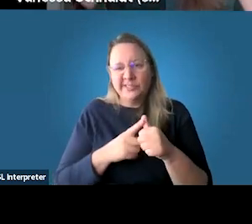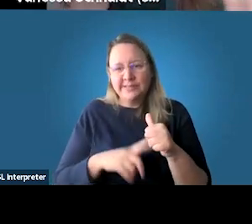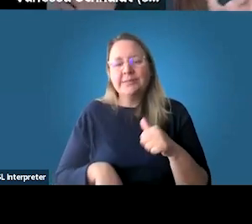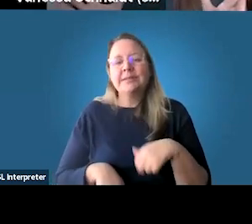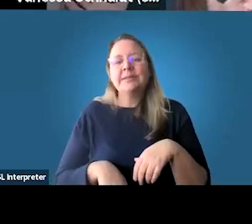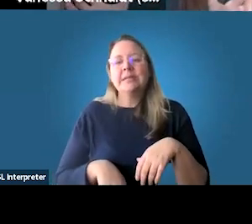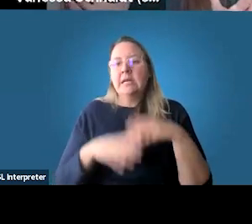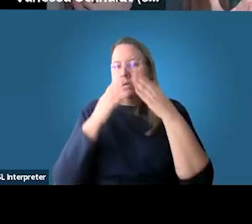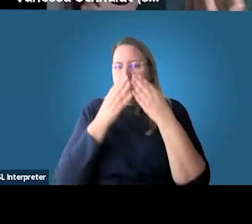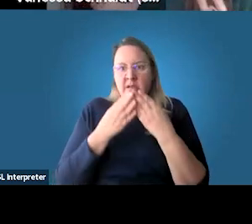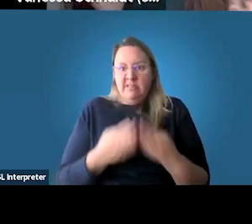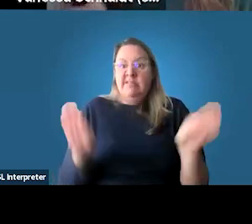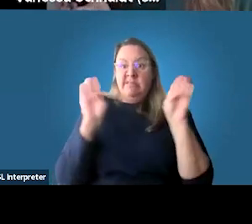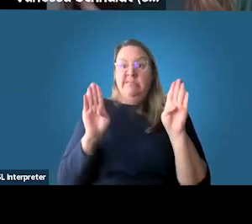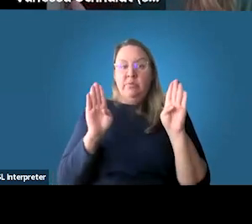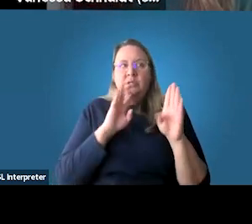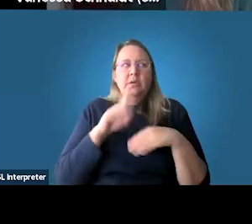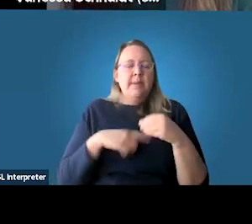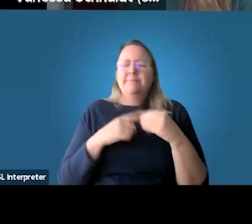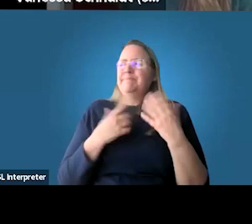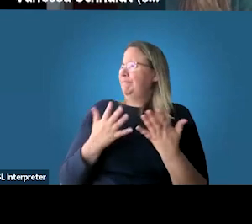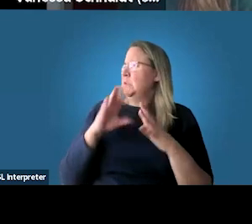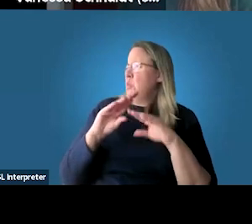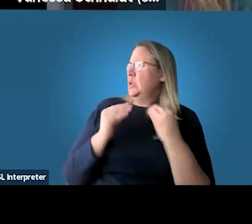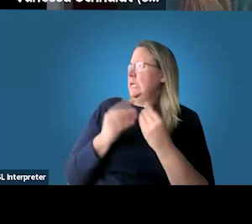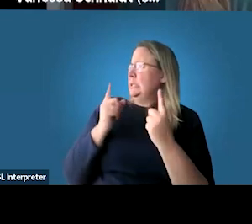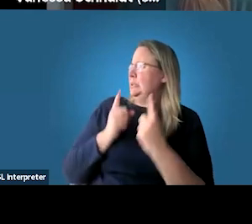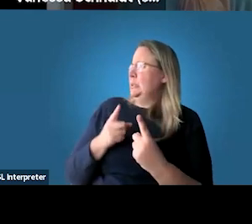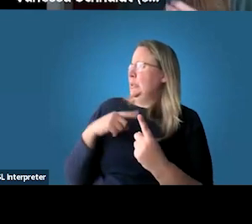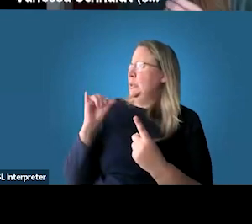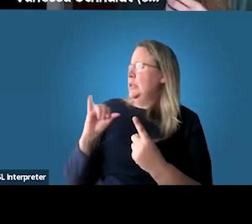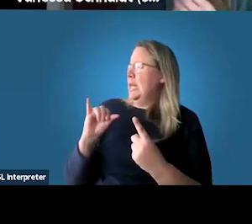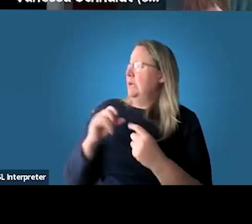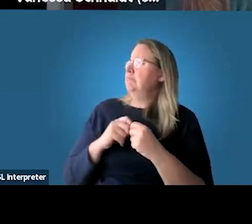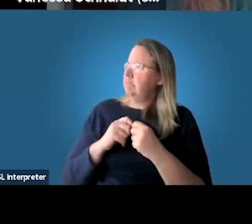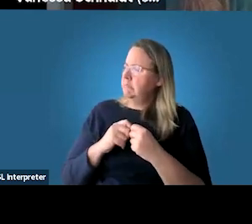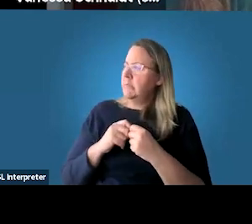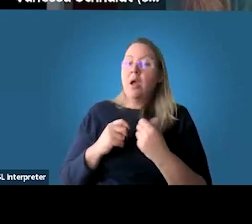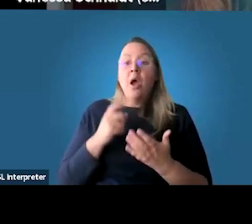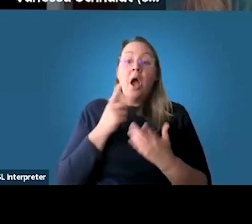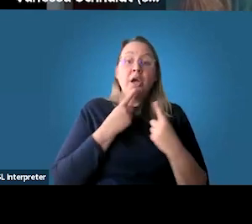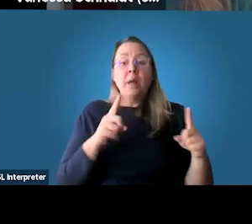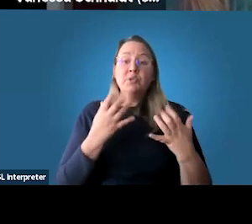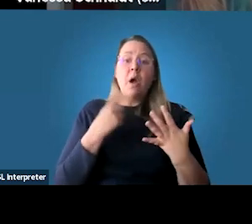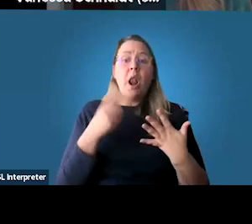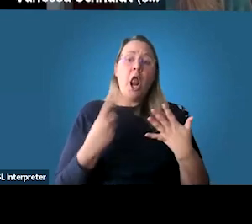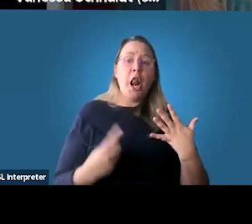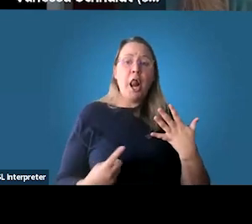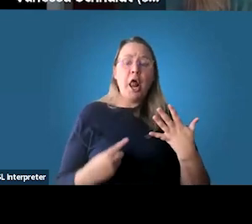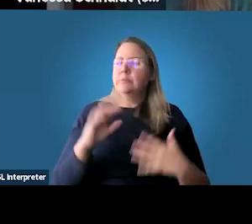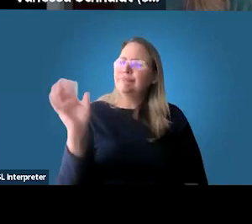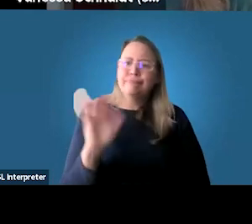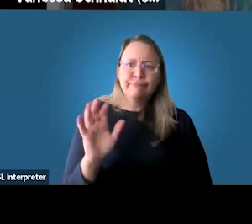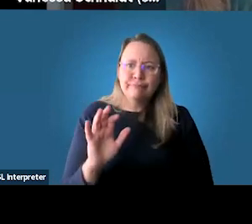At the broadest level, we're talking about what are your organizational goals? Not just what do you want to accomplish as a communicator